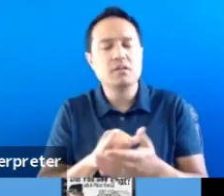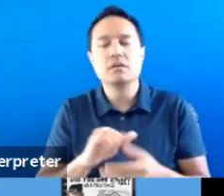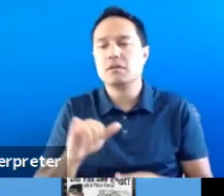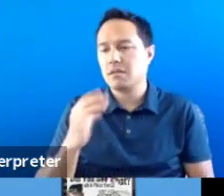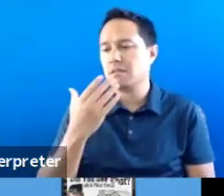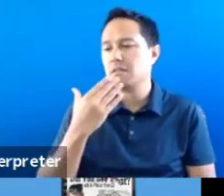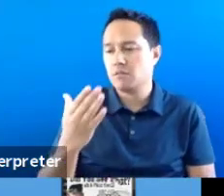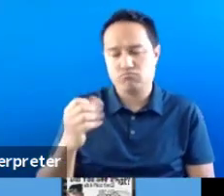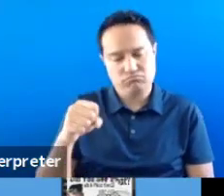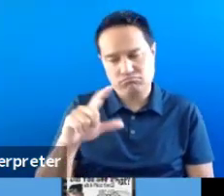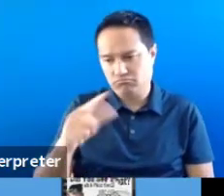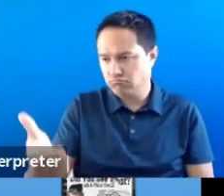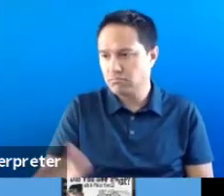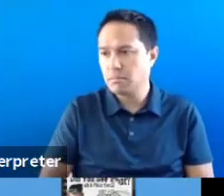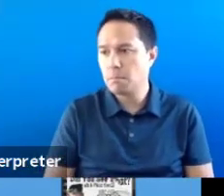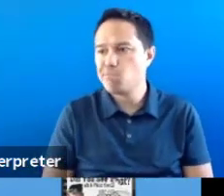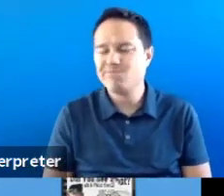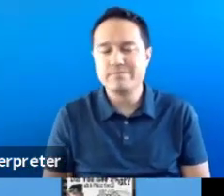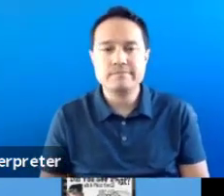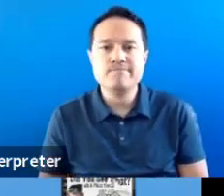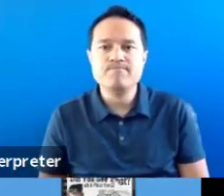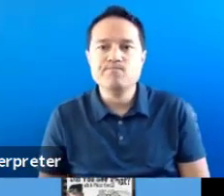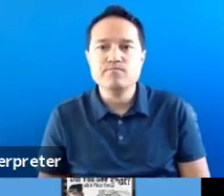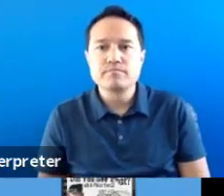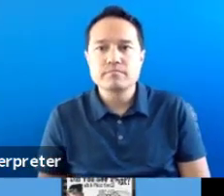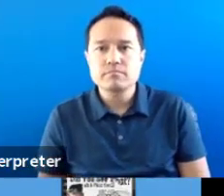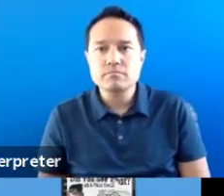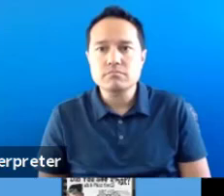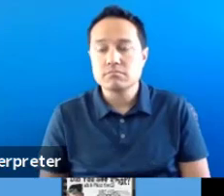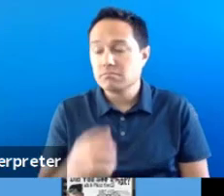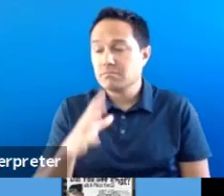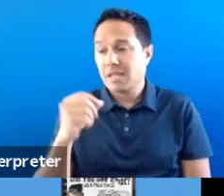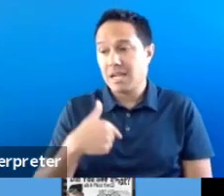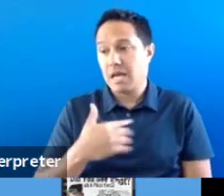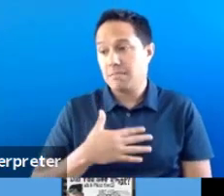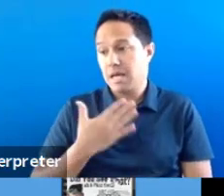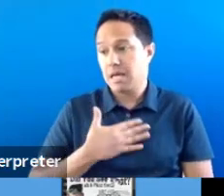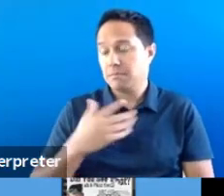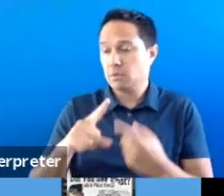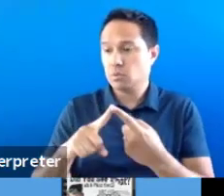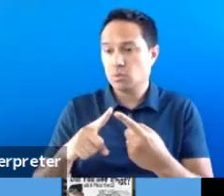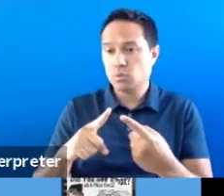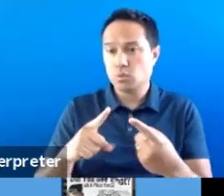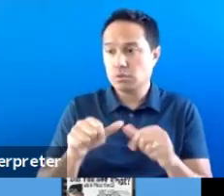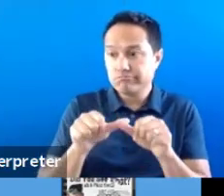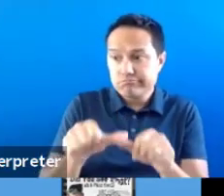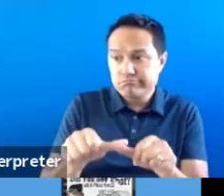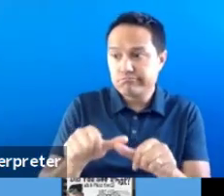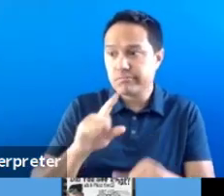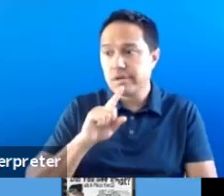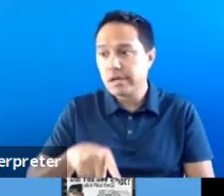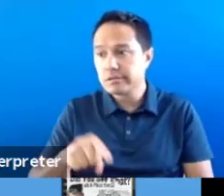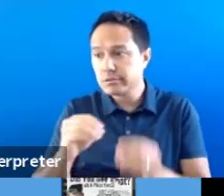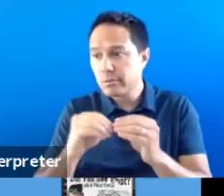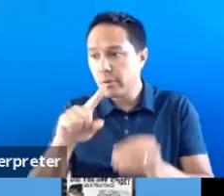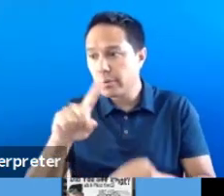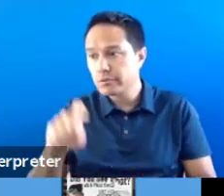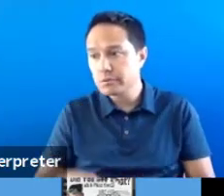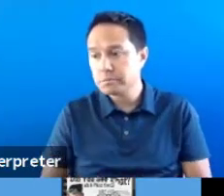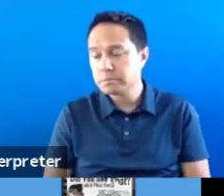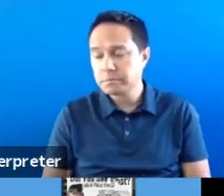back to you. So yes, take control. And I'm happy to hang on and answer some more questions. I'm looking in the chat to see if I see anything